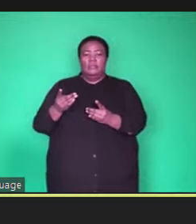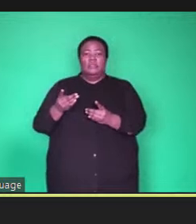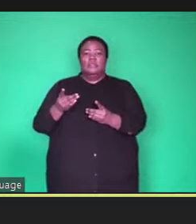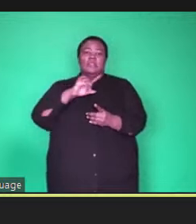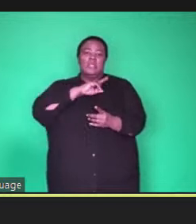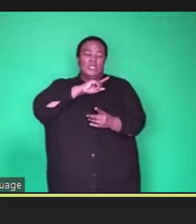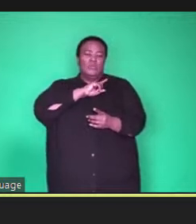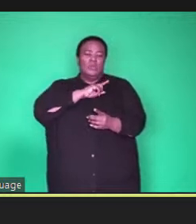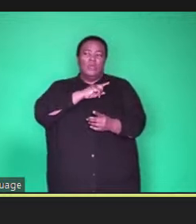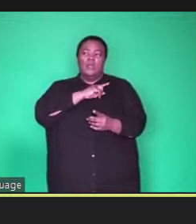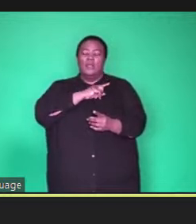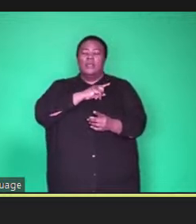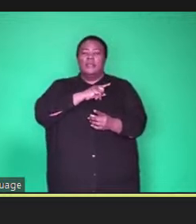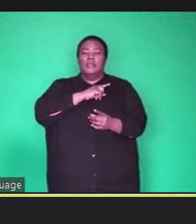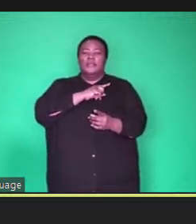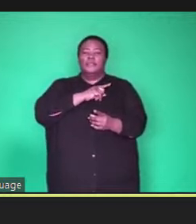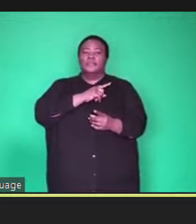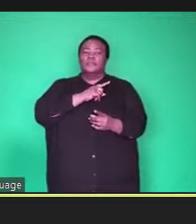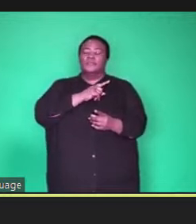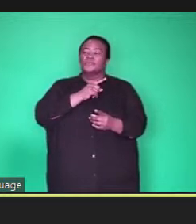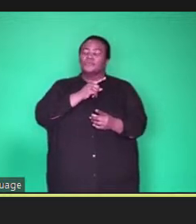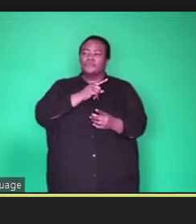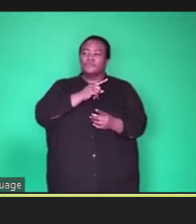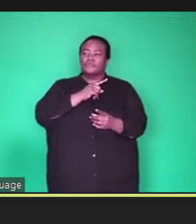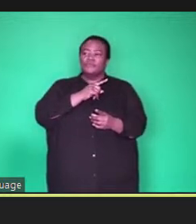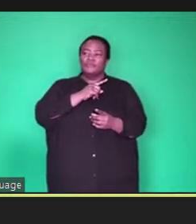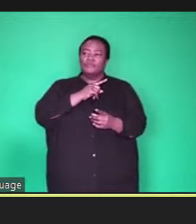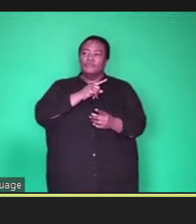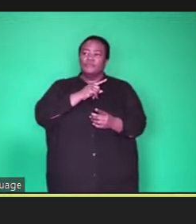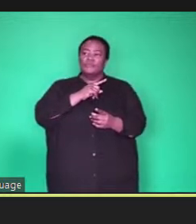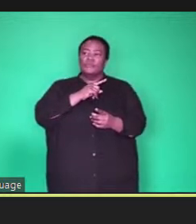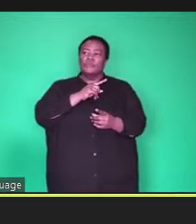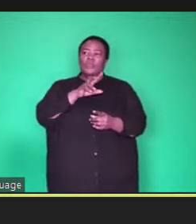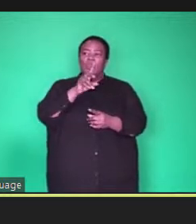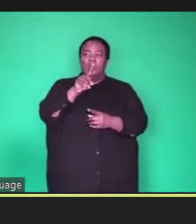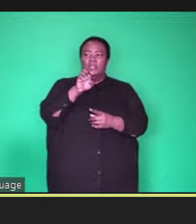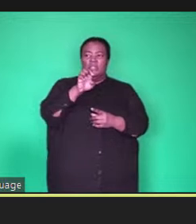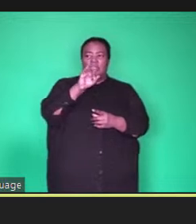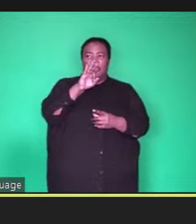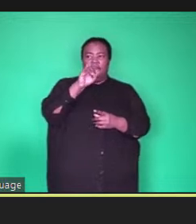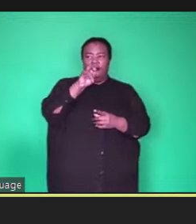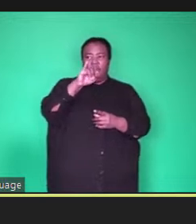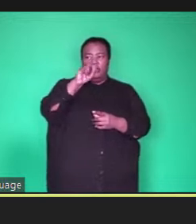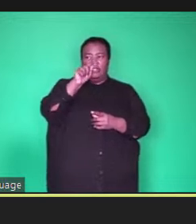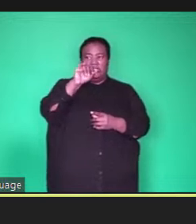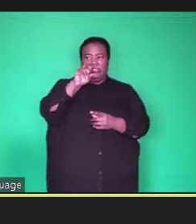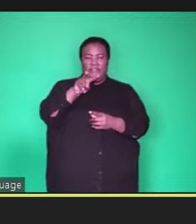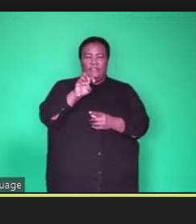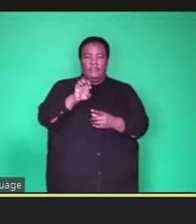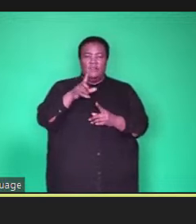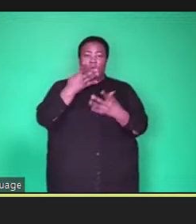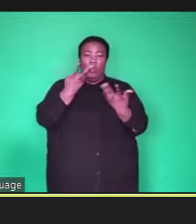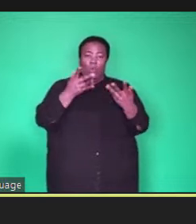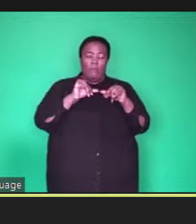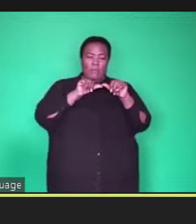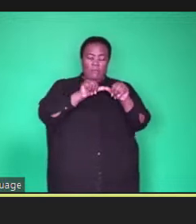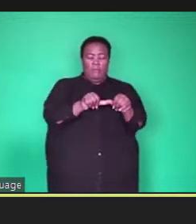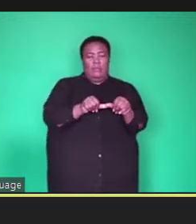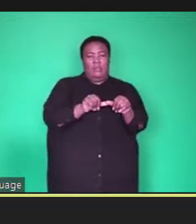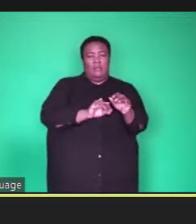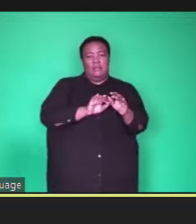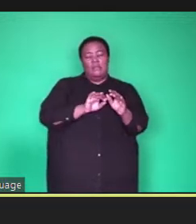tight confidence intervals. Now, definitive or permanent migration decline,